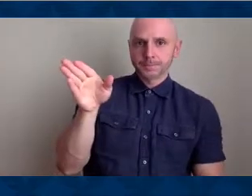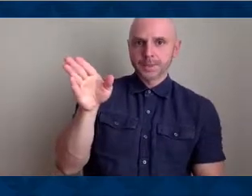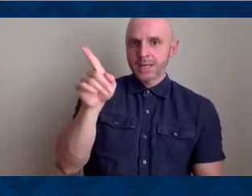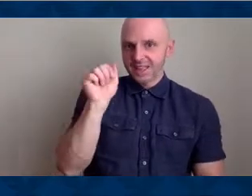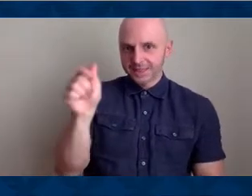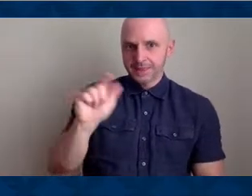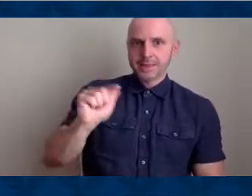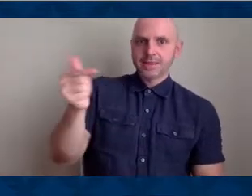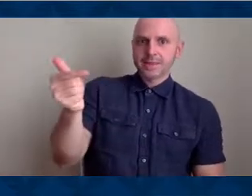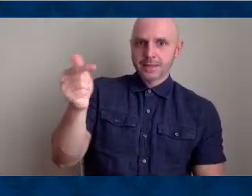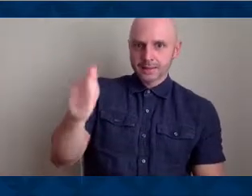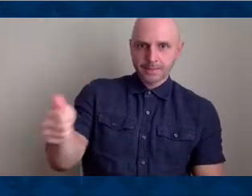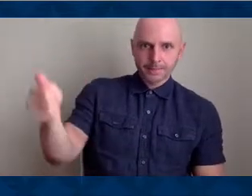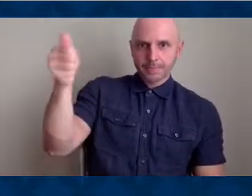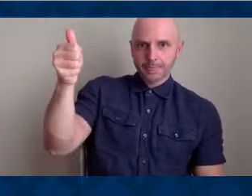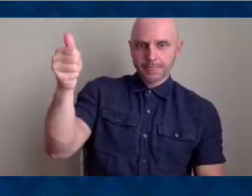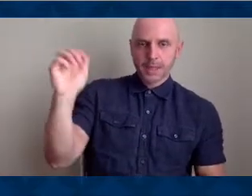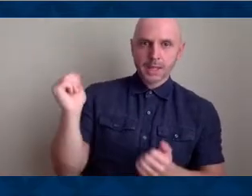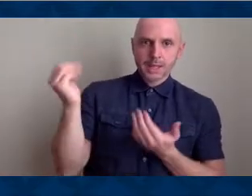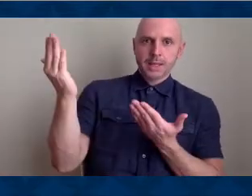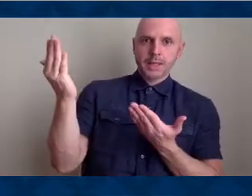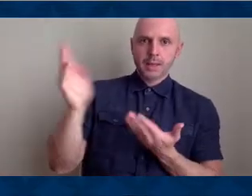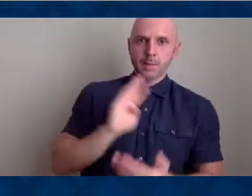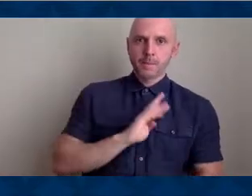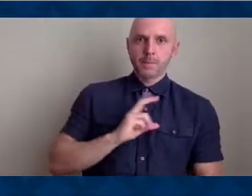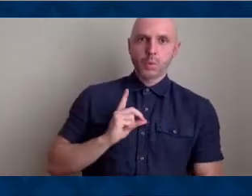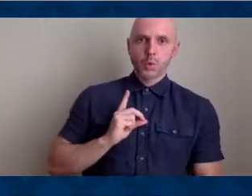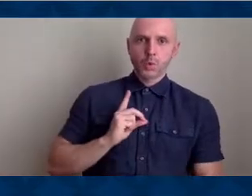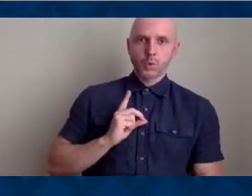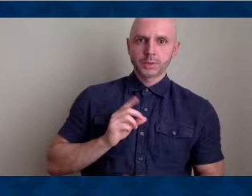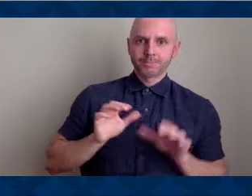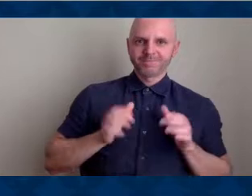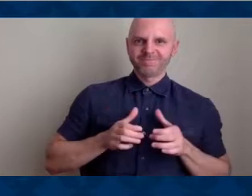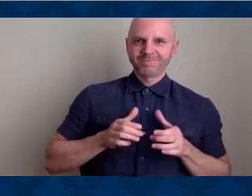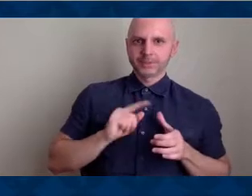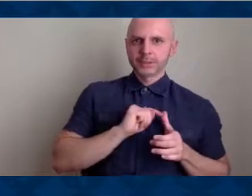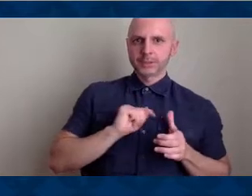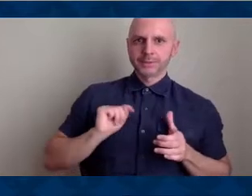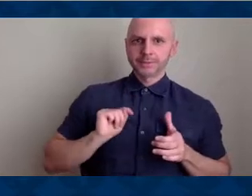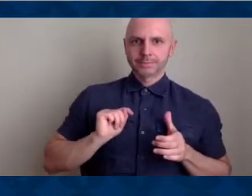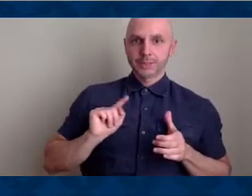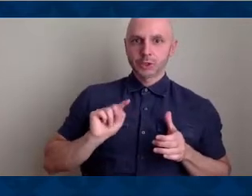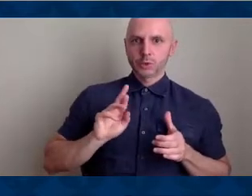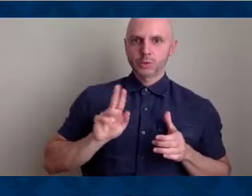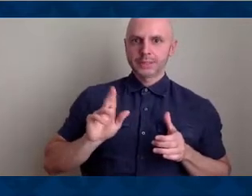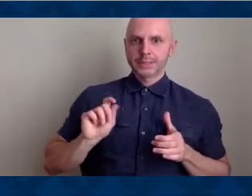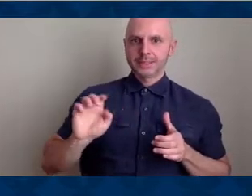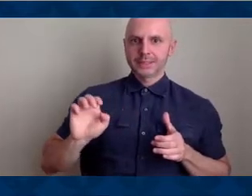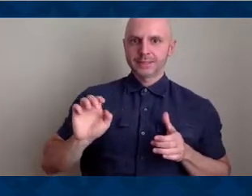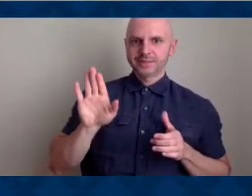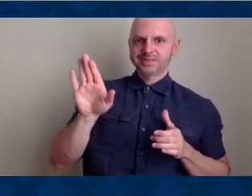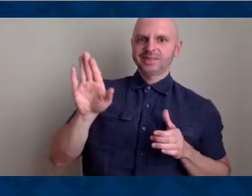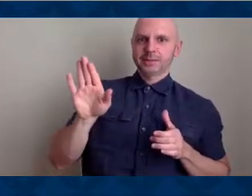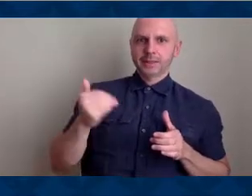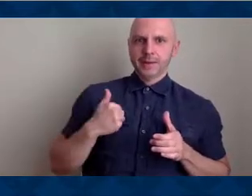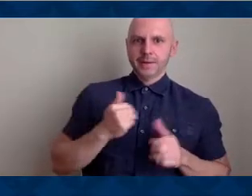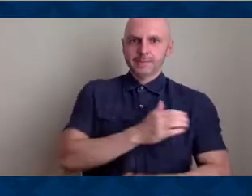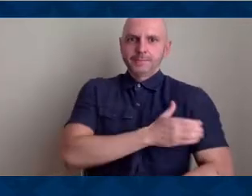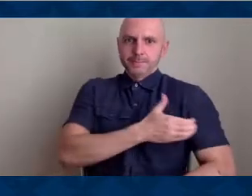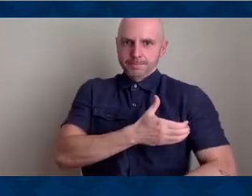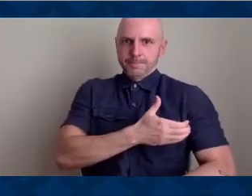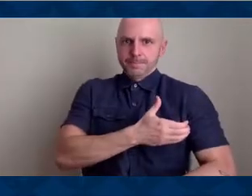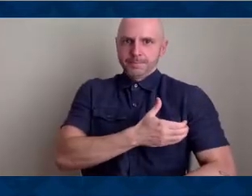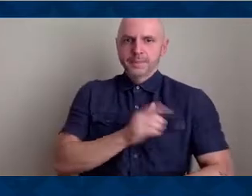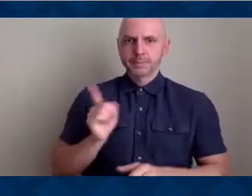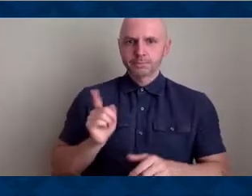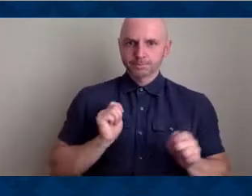Board of Trustees, which has the authority over the issue. And they've asked that all of those reports